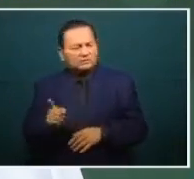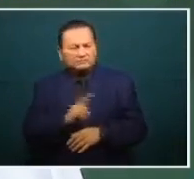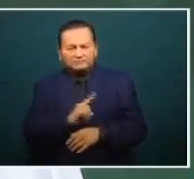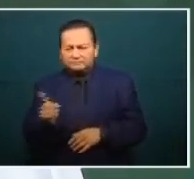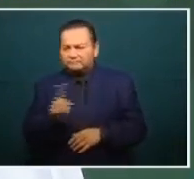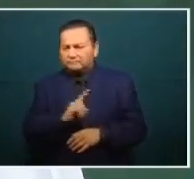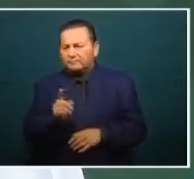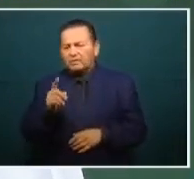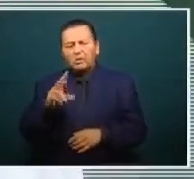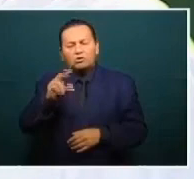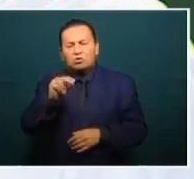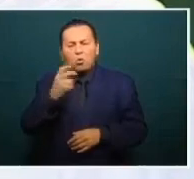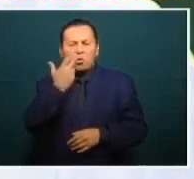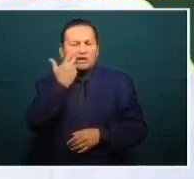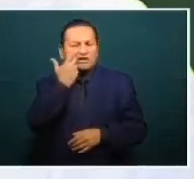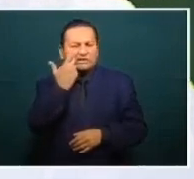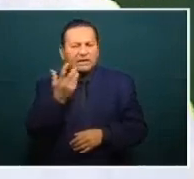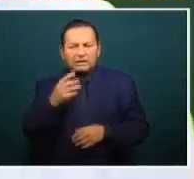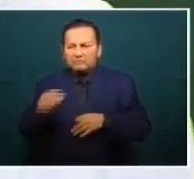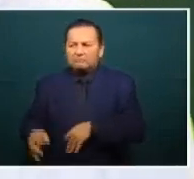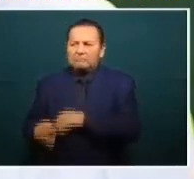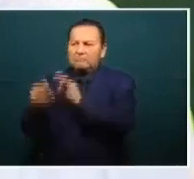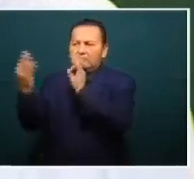That will not happen.